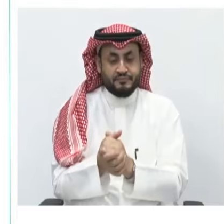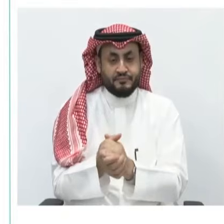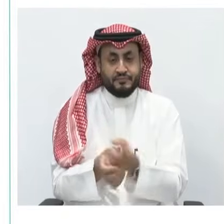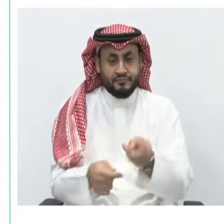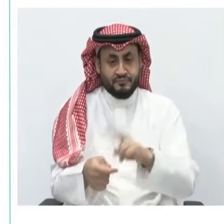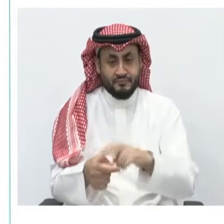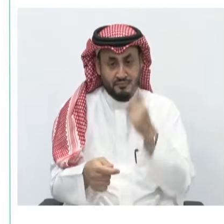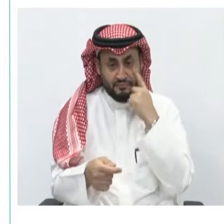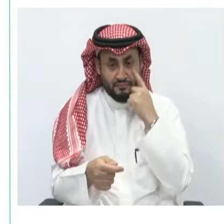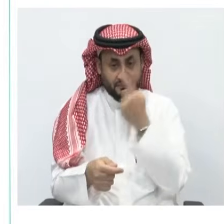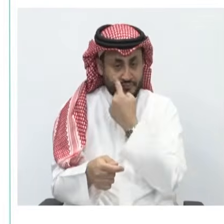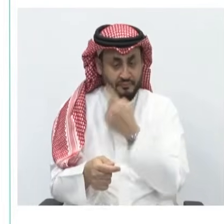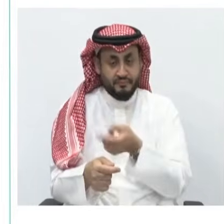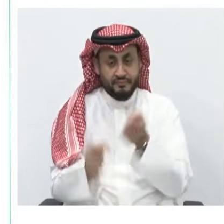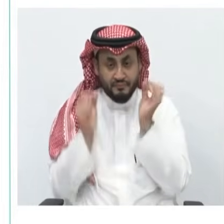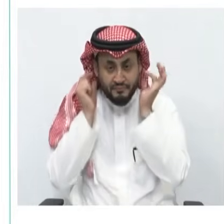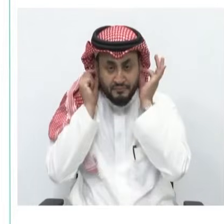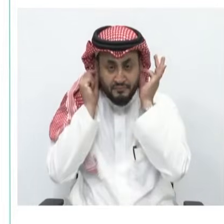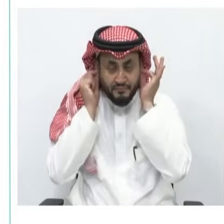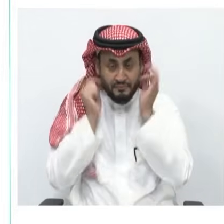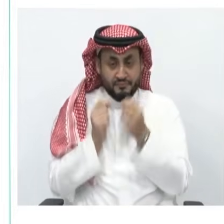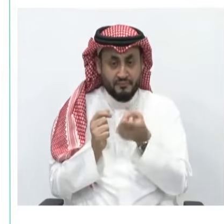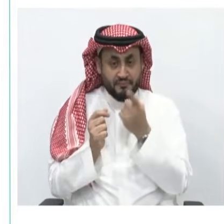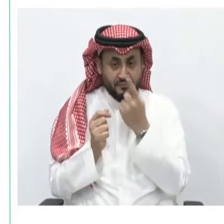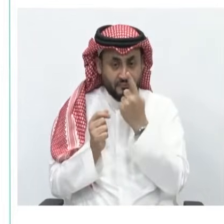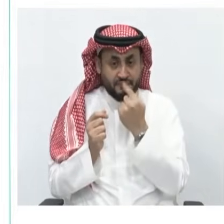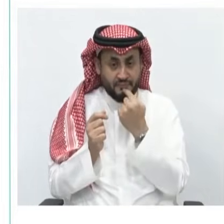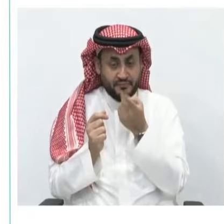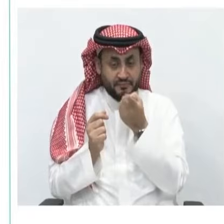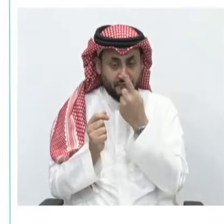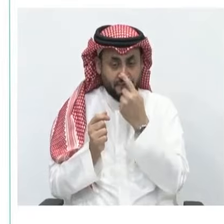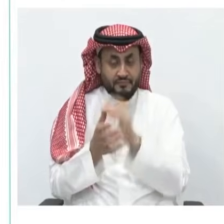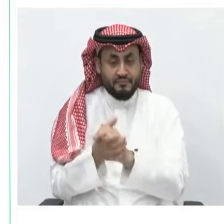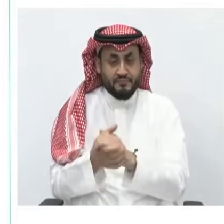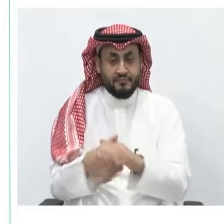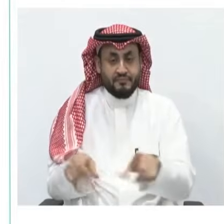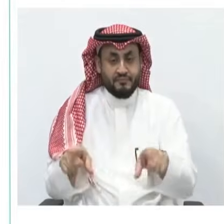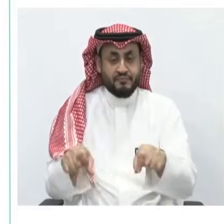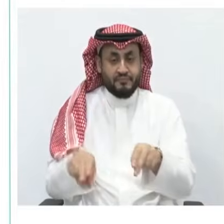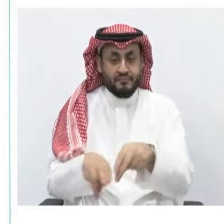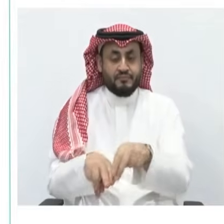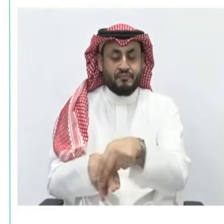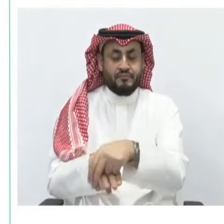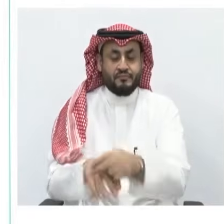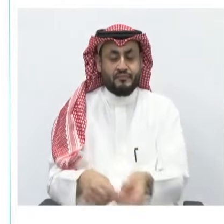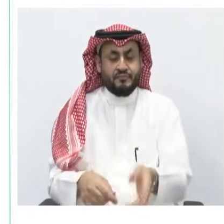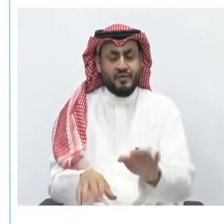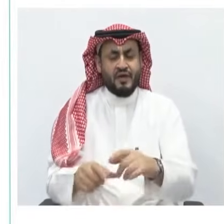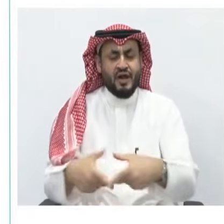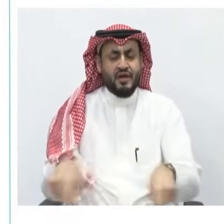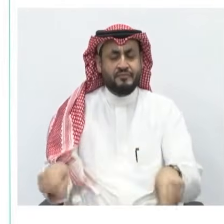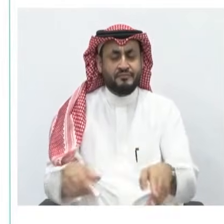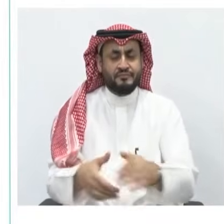eyes and ears and mouth and nose, knees and toes. Last one,